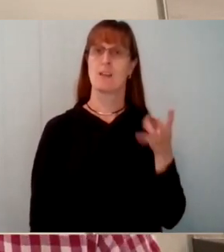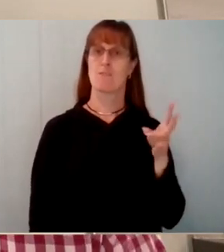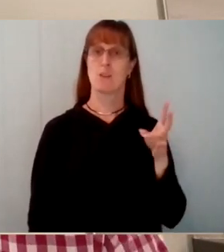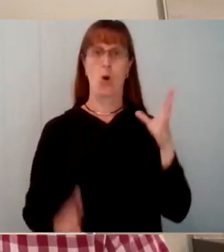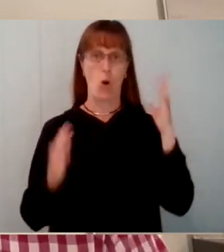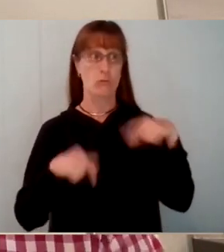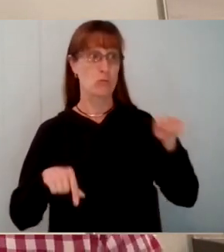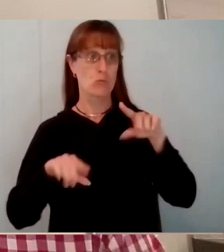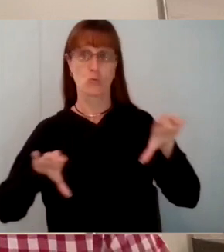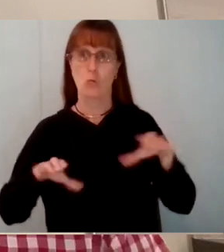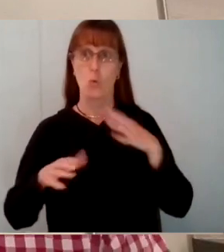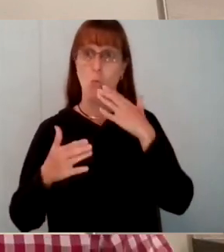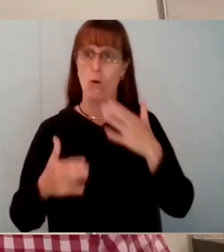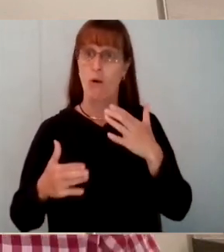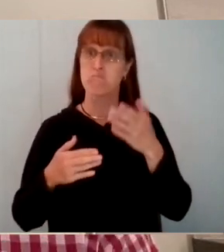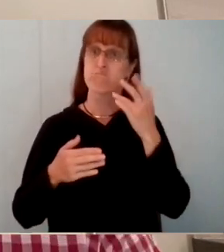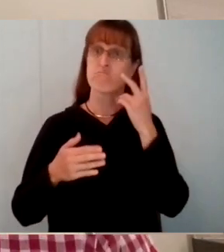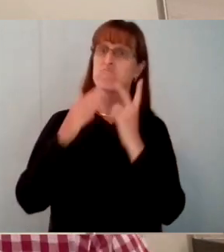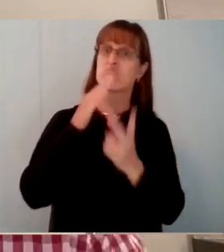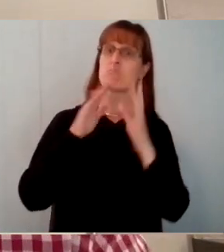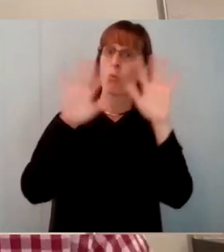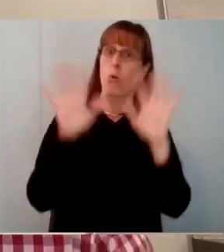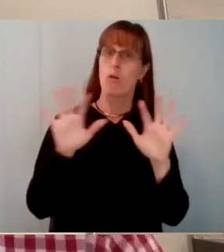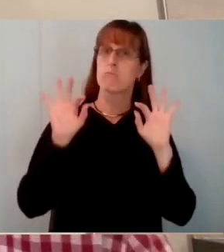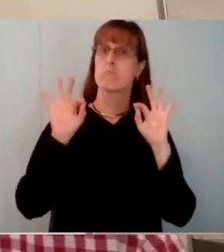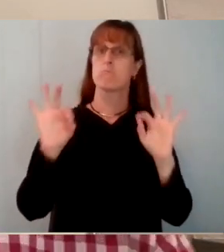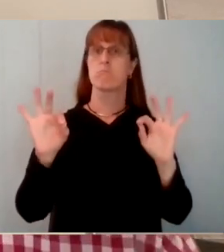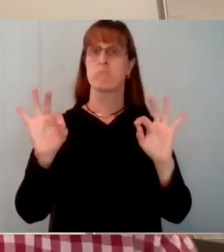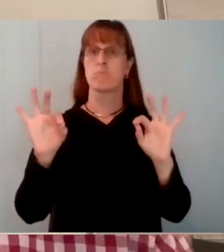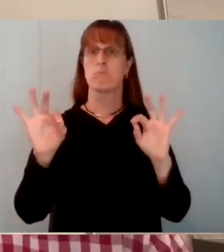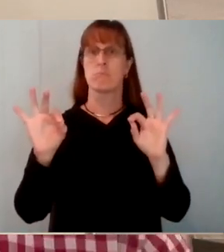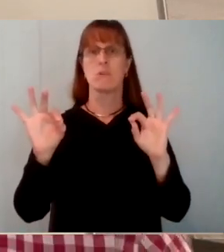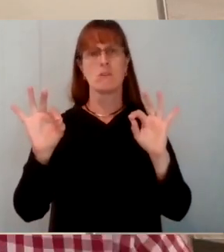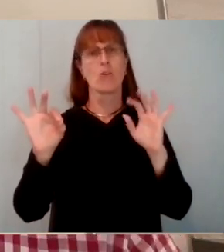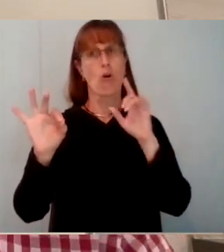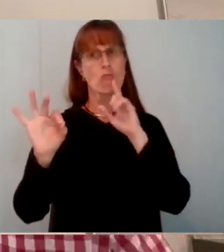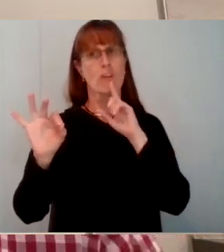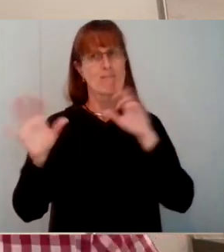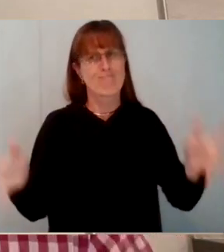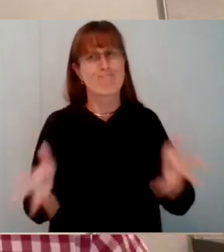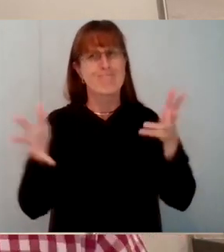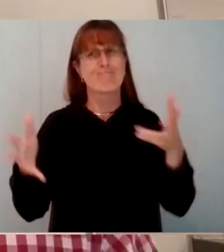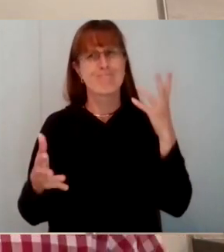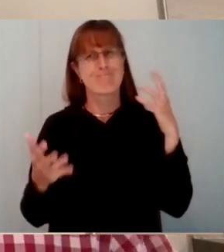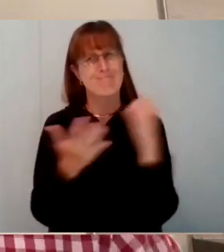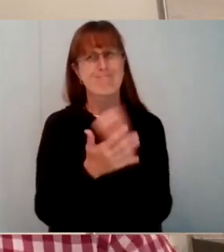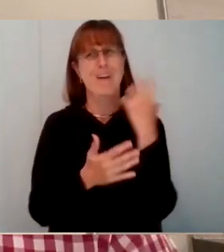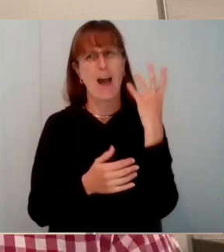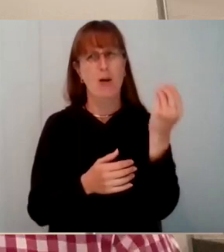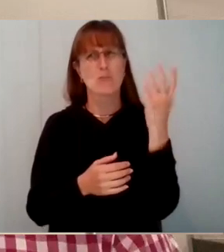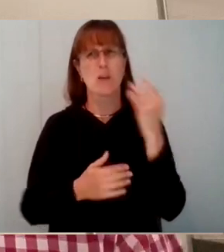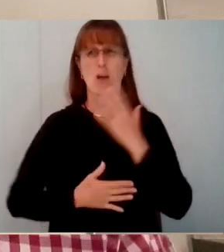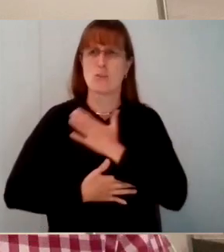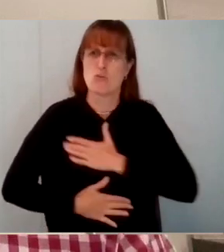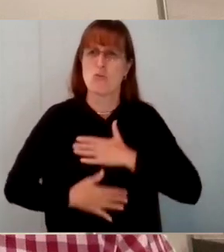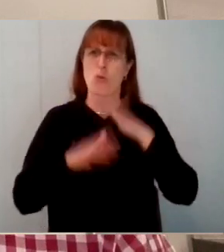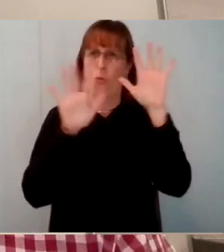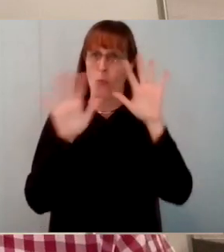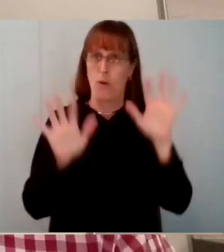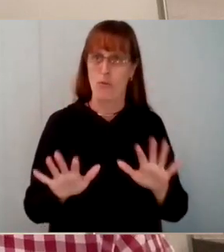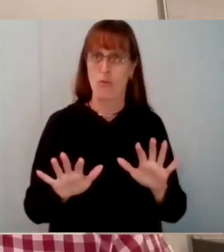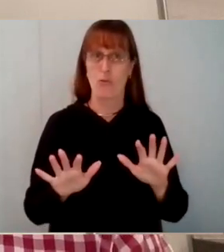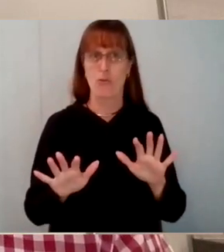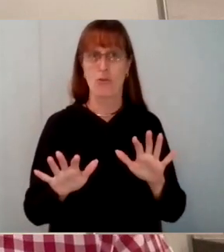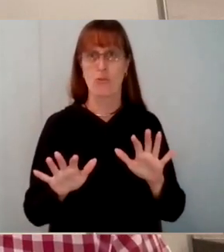hope everybody's doing well. Looks like we have a great weekend up ahead. And so as I always encourage everyone to get outside and enjoy